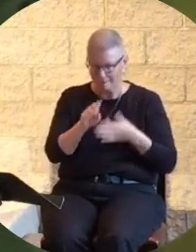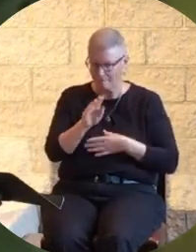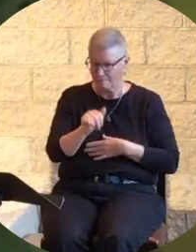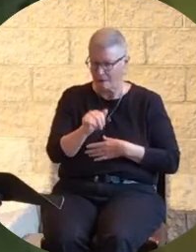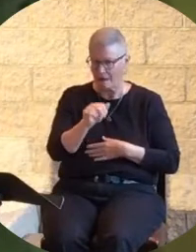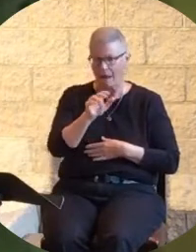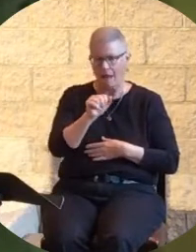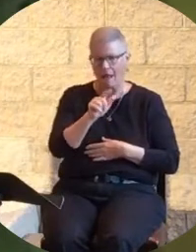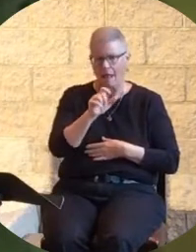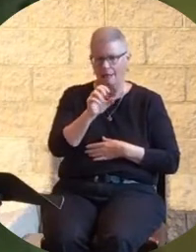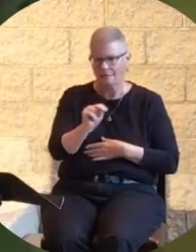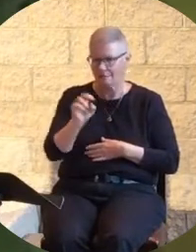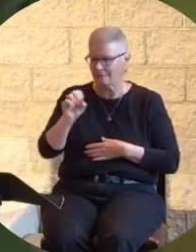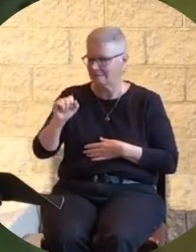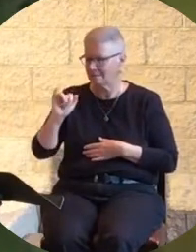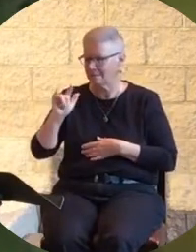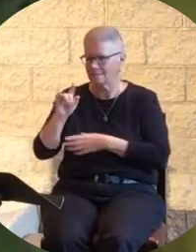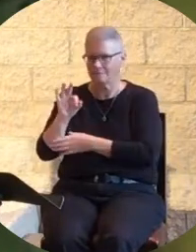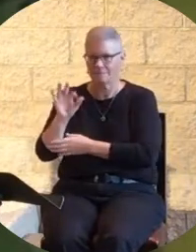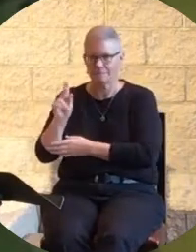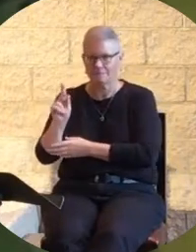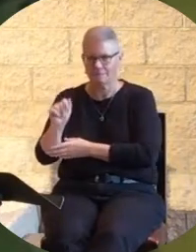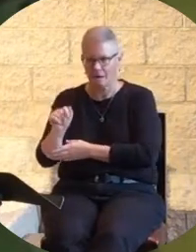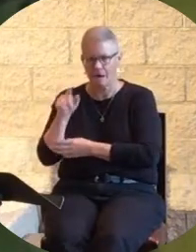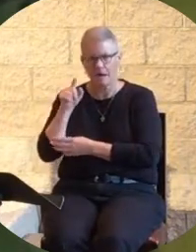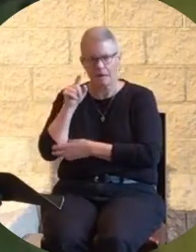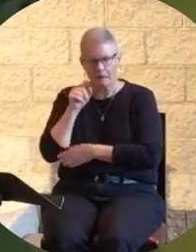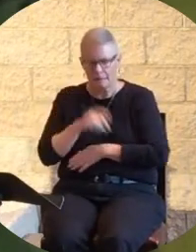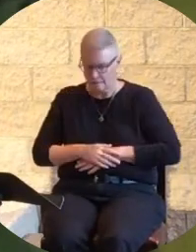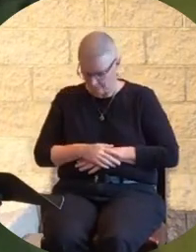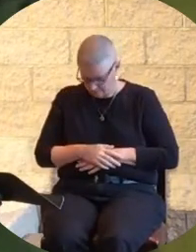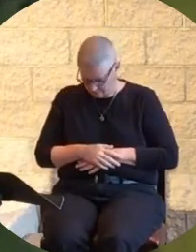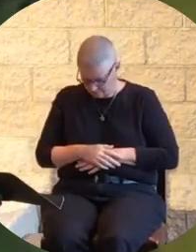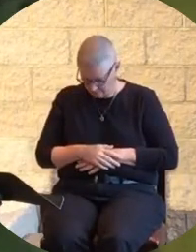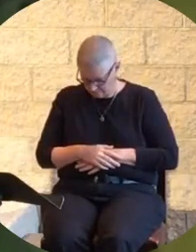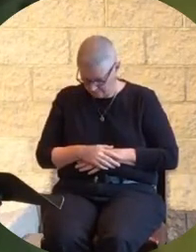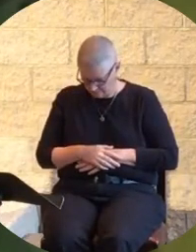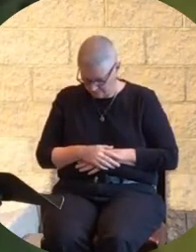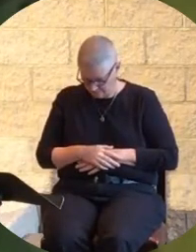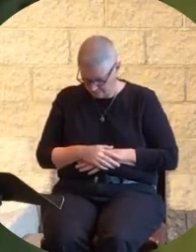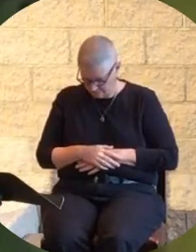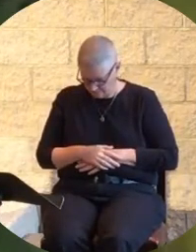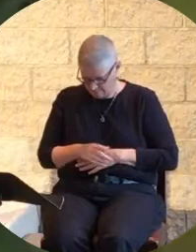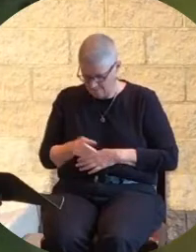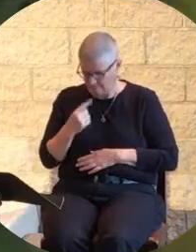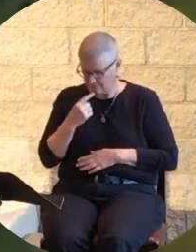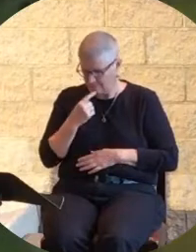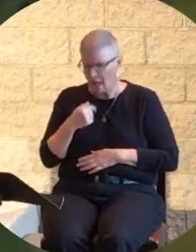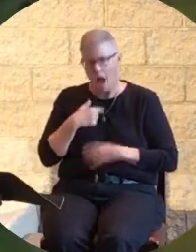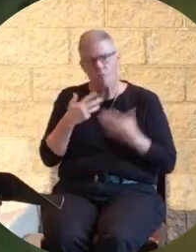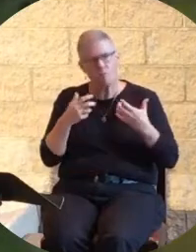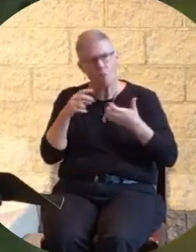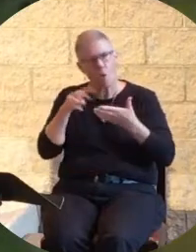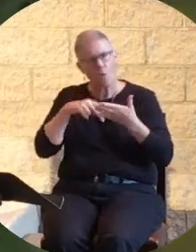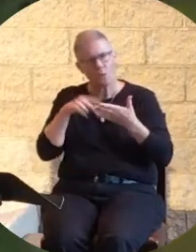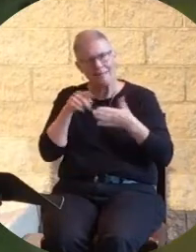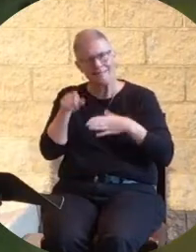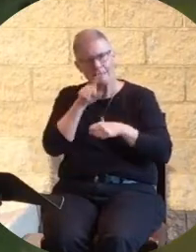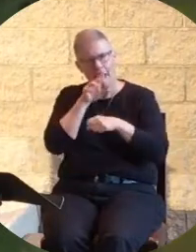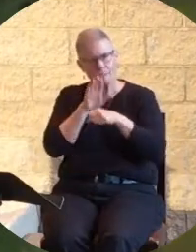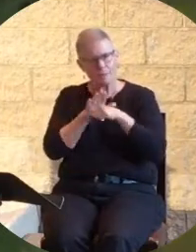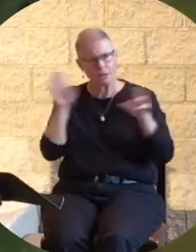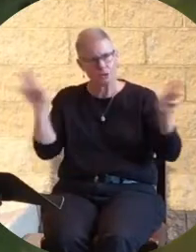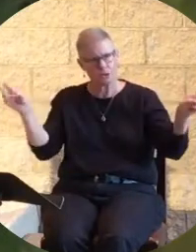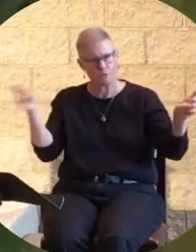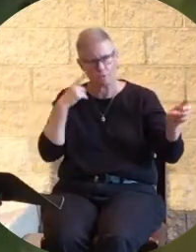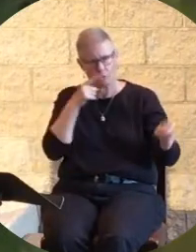Sifka. He is the co-founder of the Abraham Fund in New York. I'd like to read this affirmation for